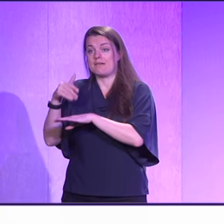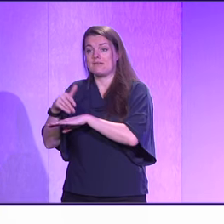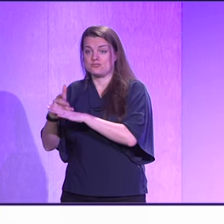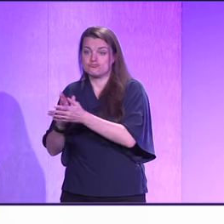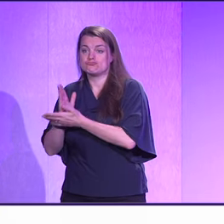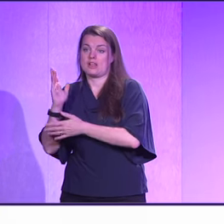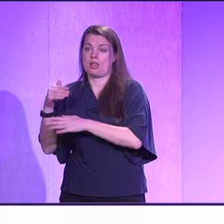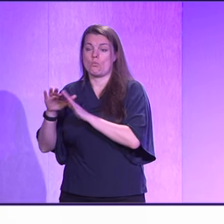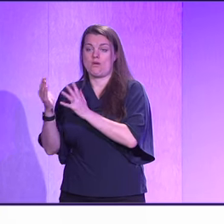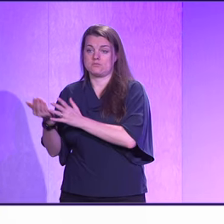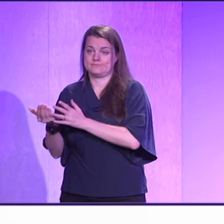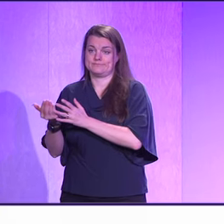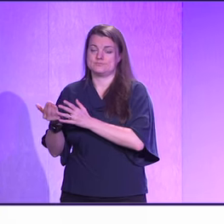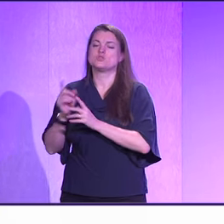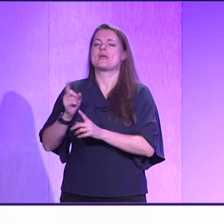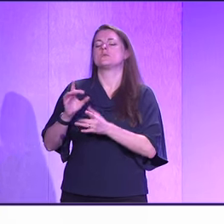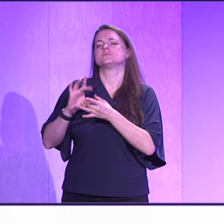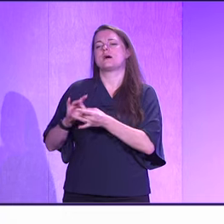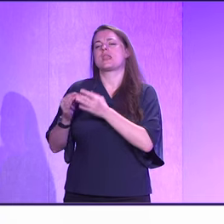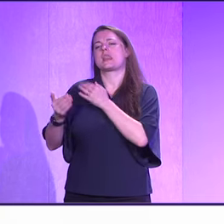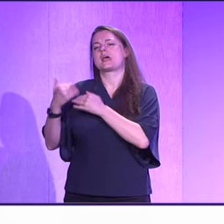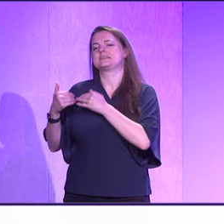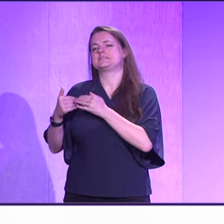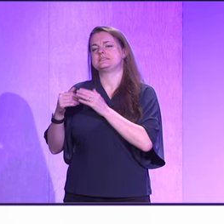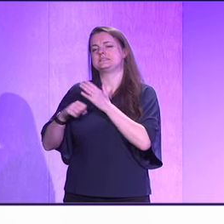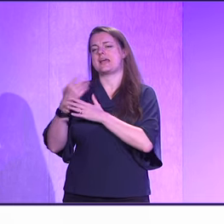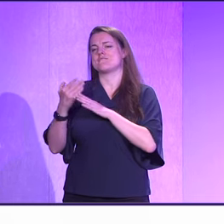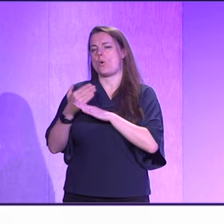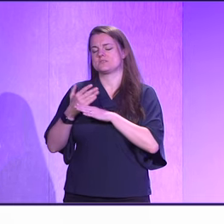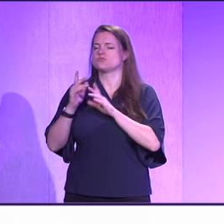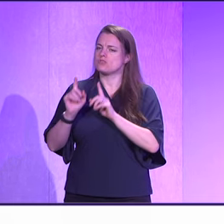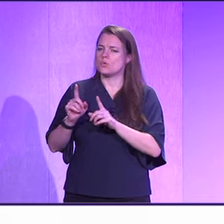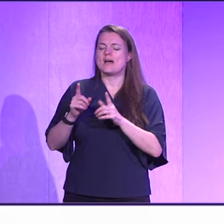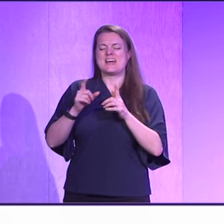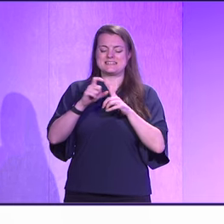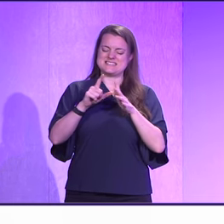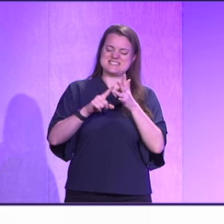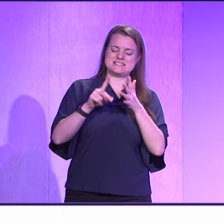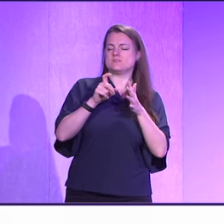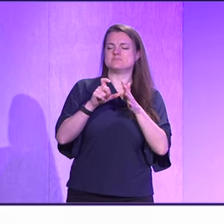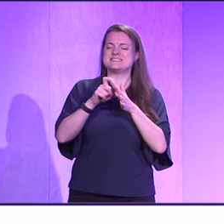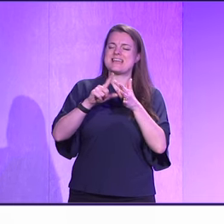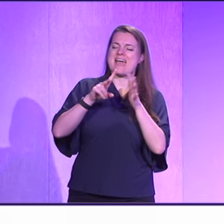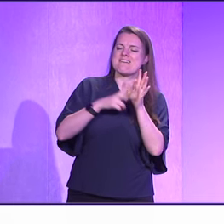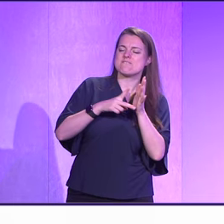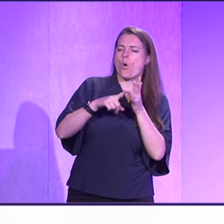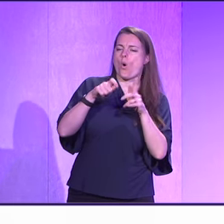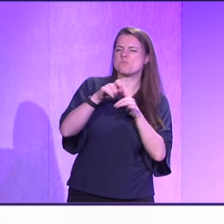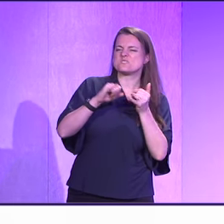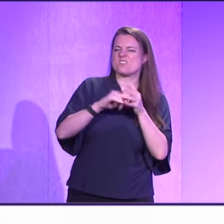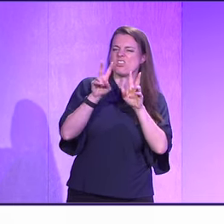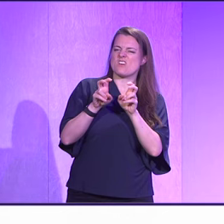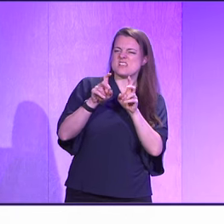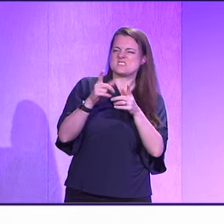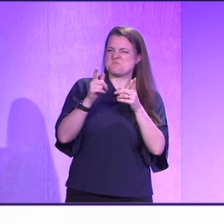So let's talk a little bit about legacy DevOps, right? So DevOps, of course, the term has only been around for a little while, but